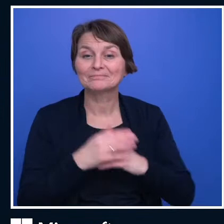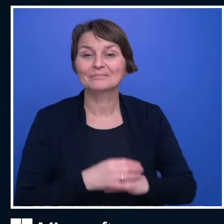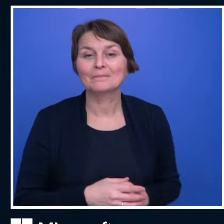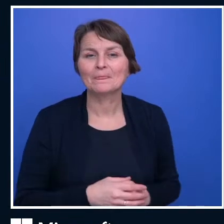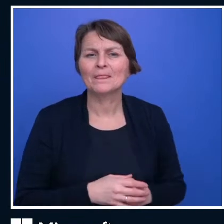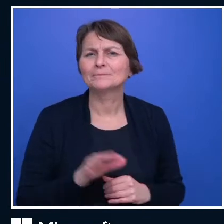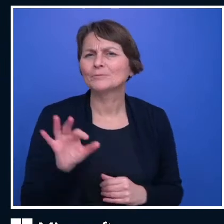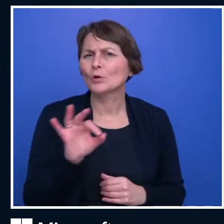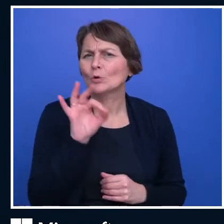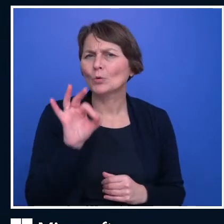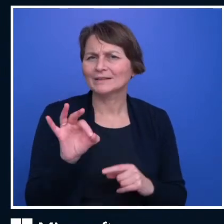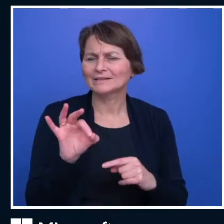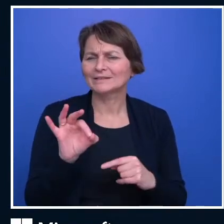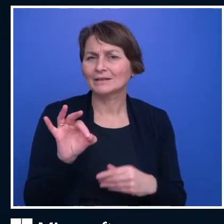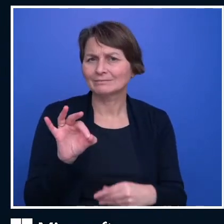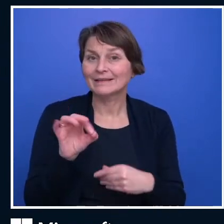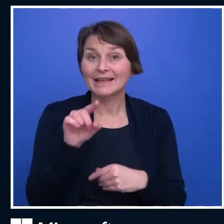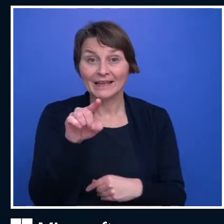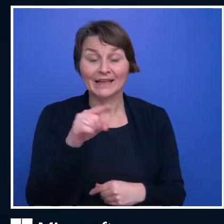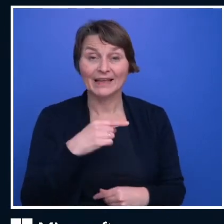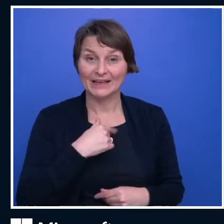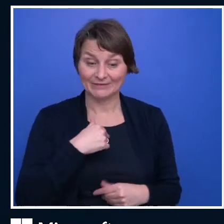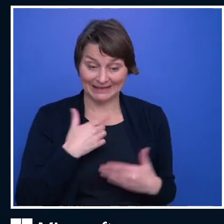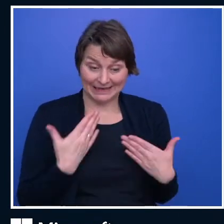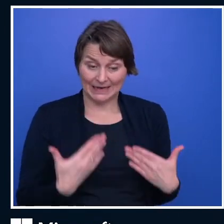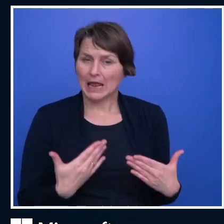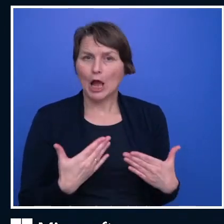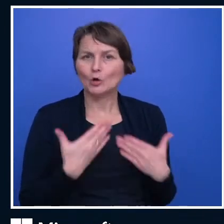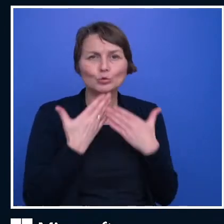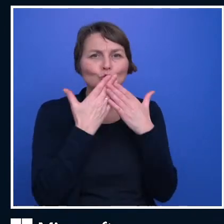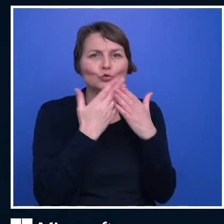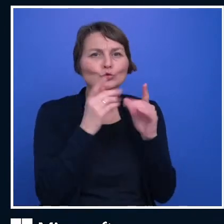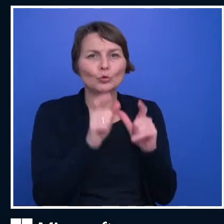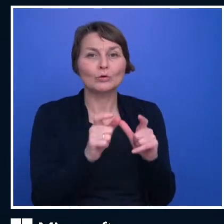join hackathons if you're not currently a student?